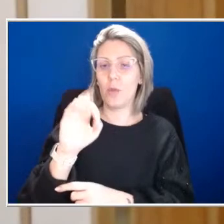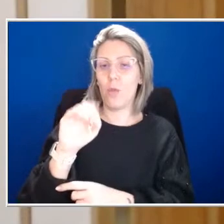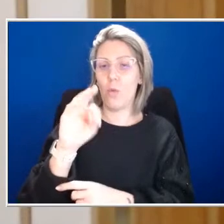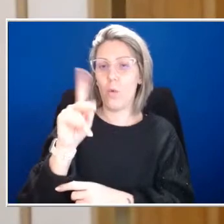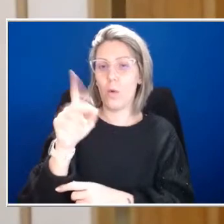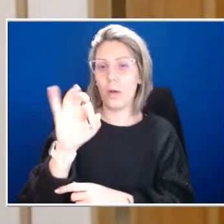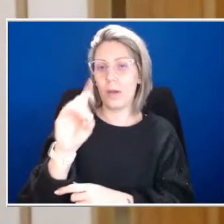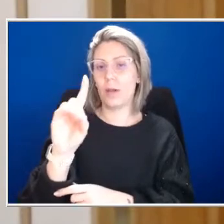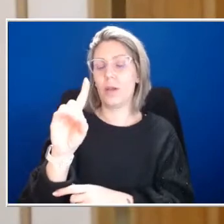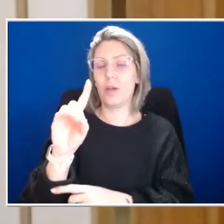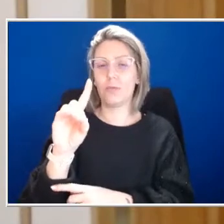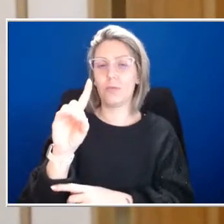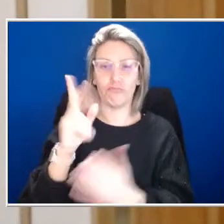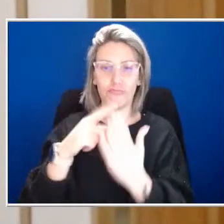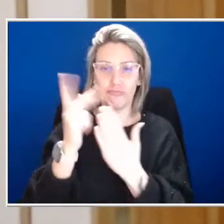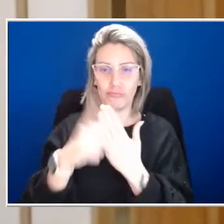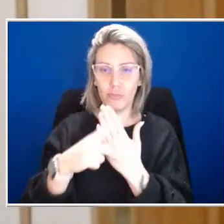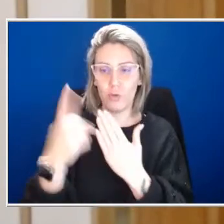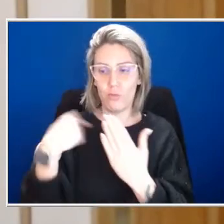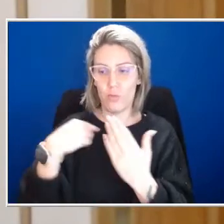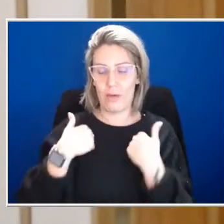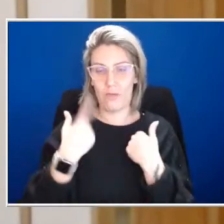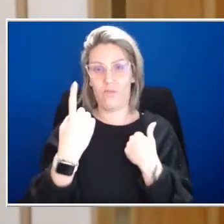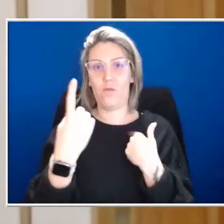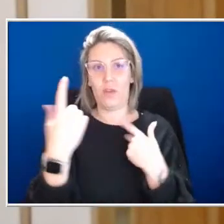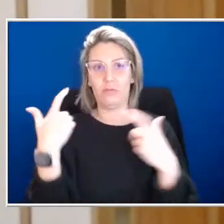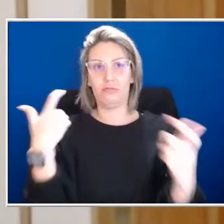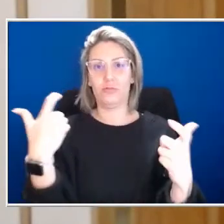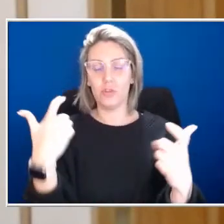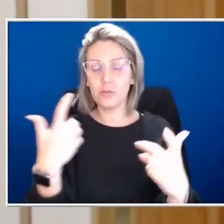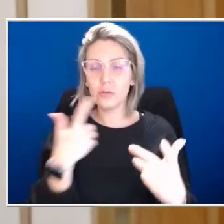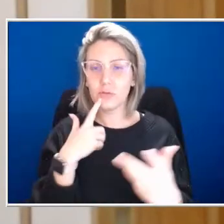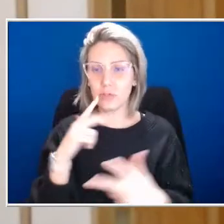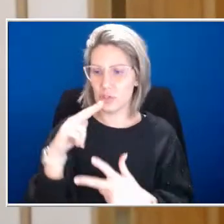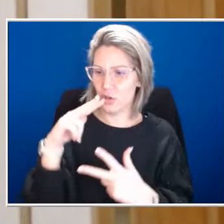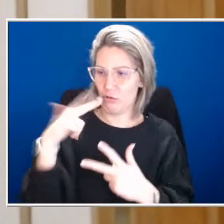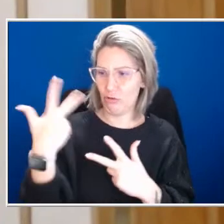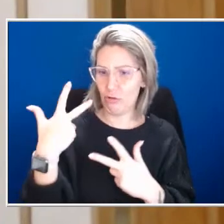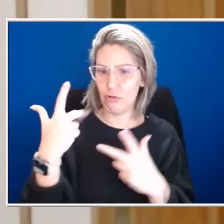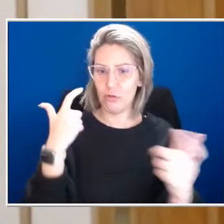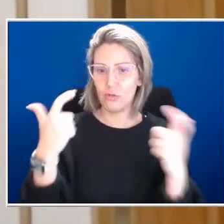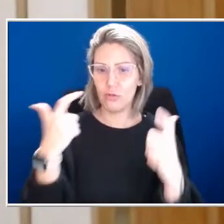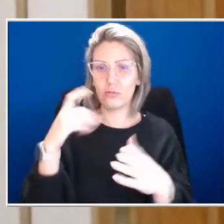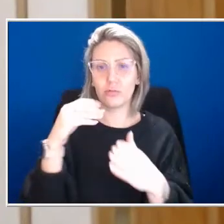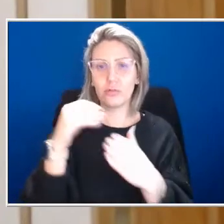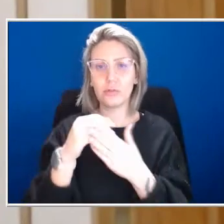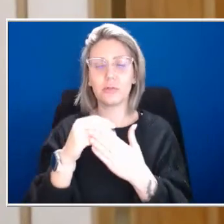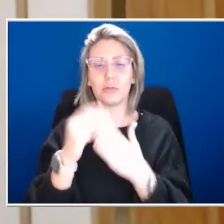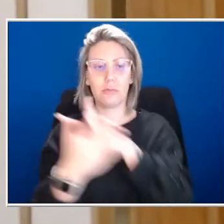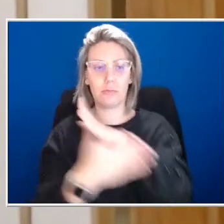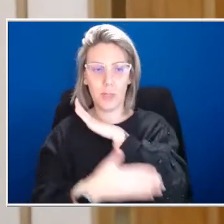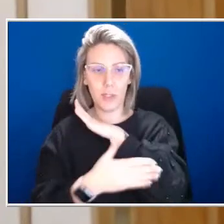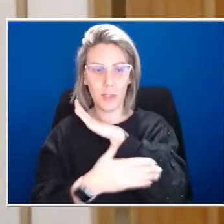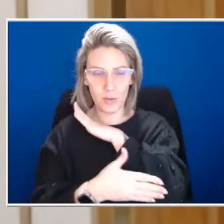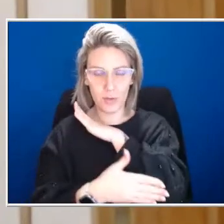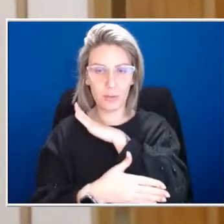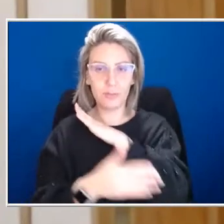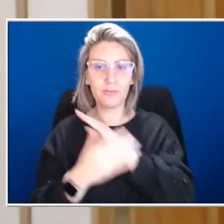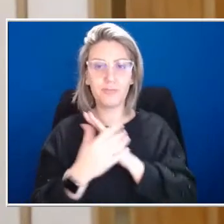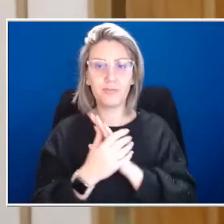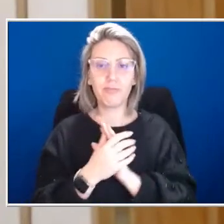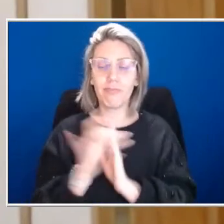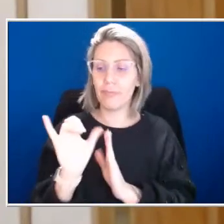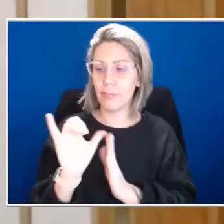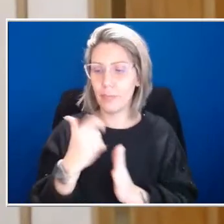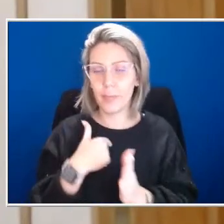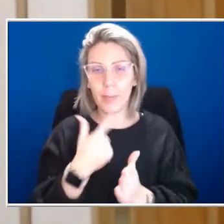nation. In terms of volumes, I think we are third largest in the country. And we treat, as I said,